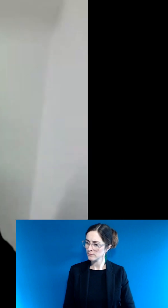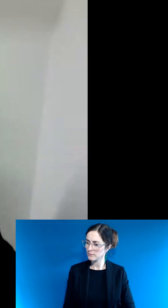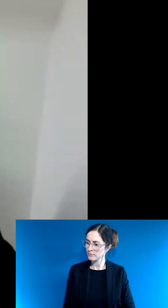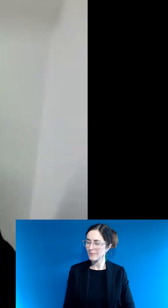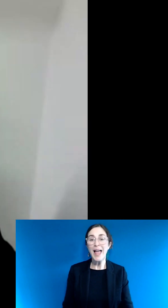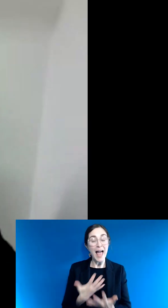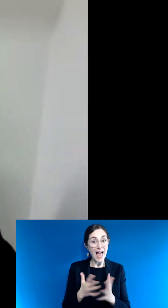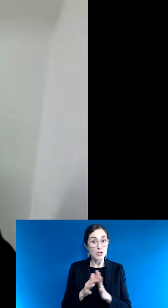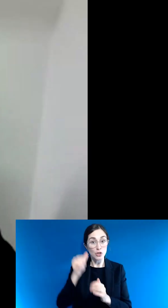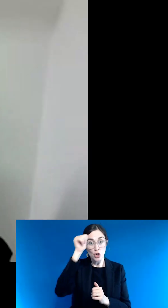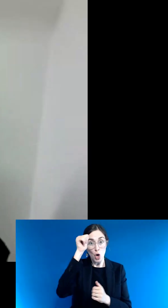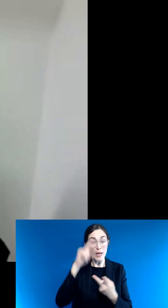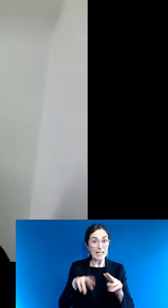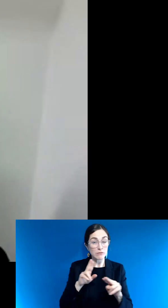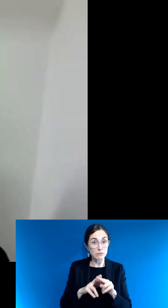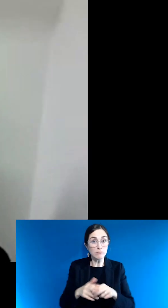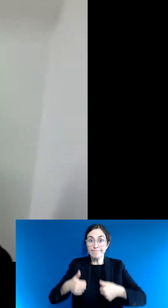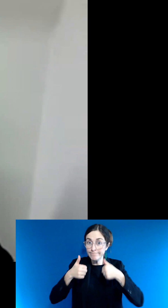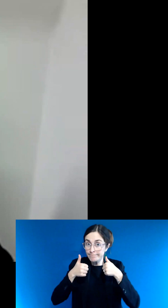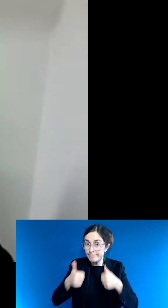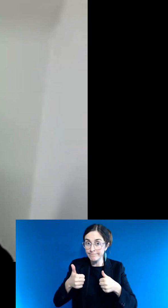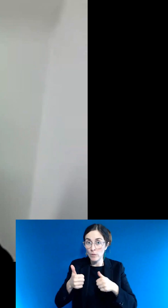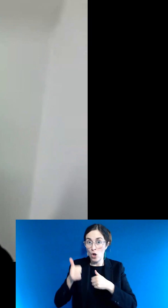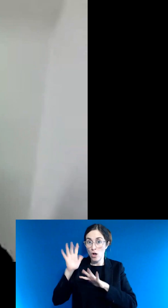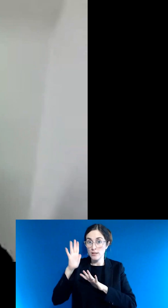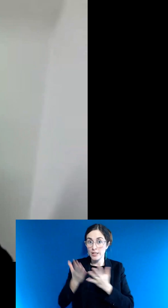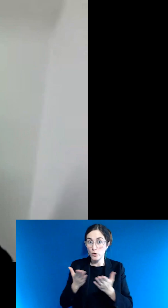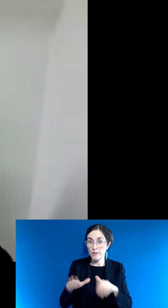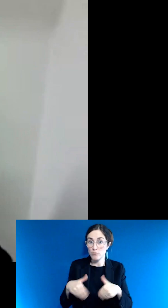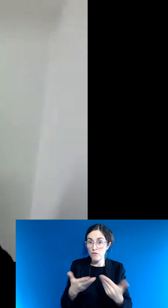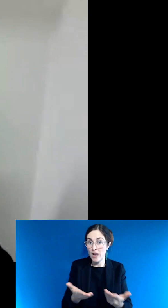How do you discern a reputable provider is a lot harder. I guess